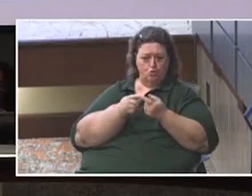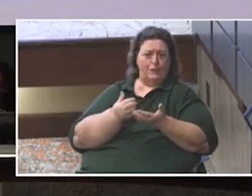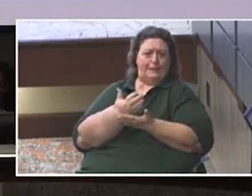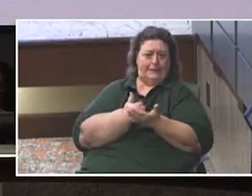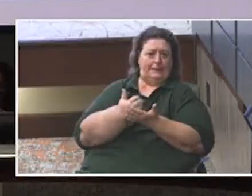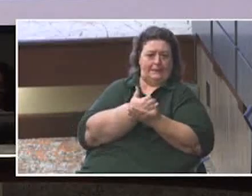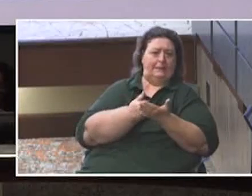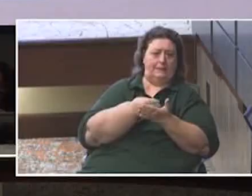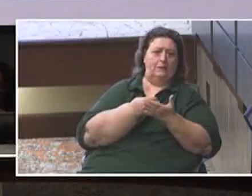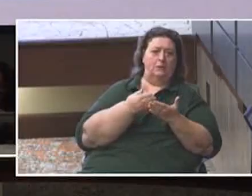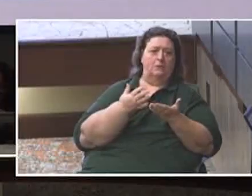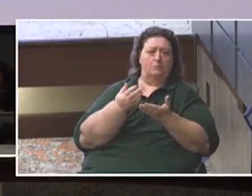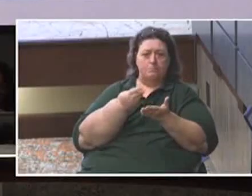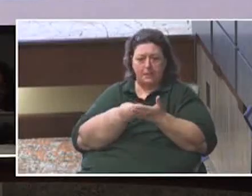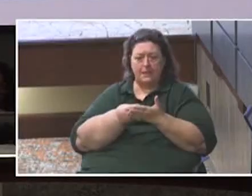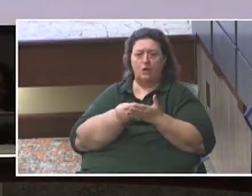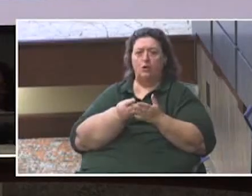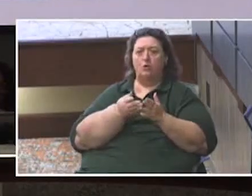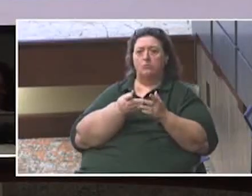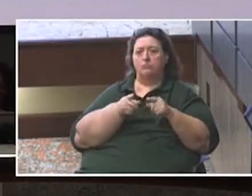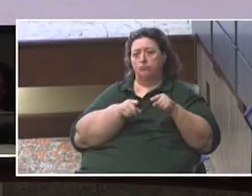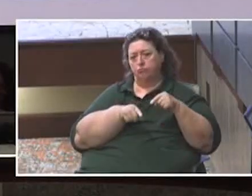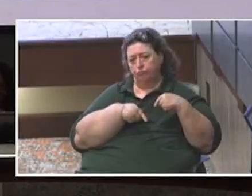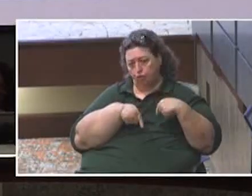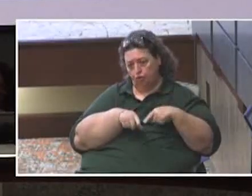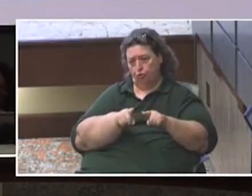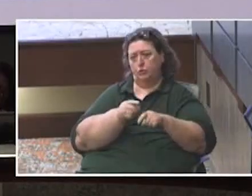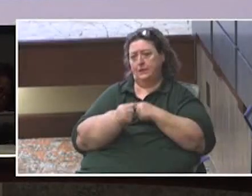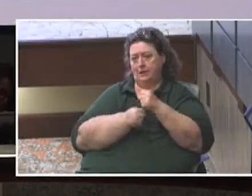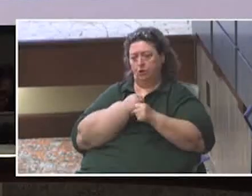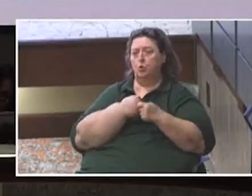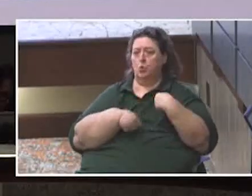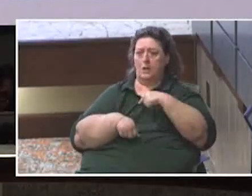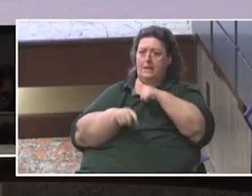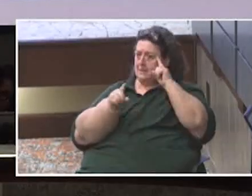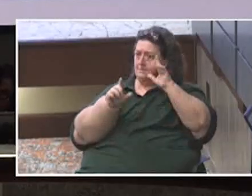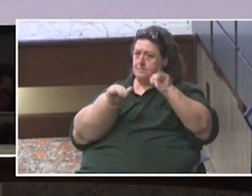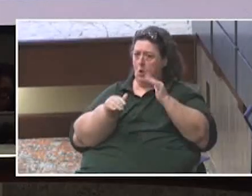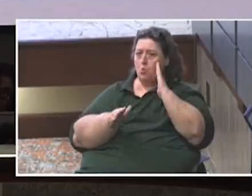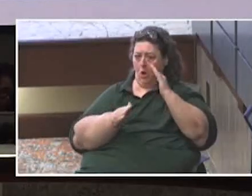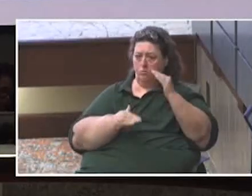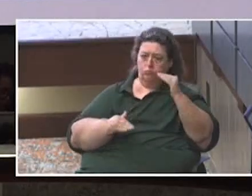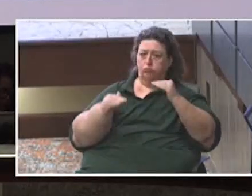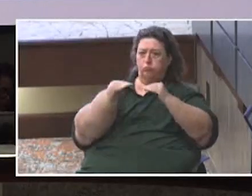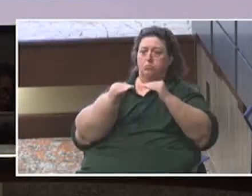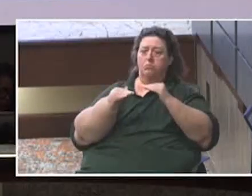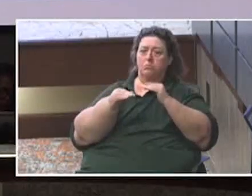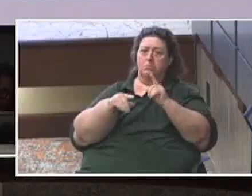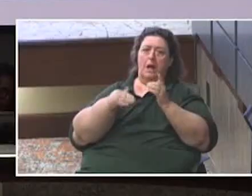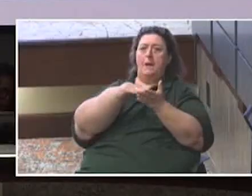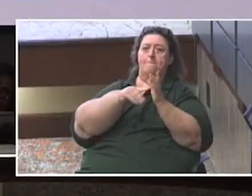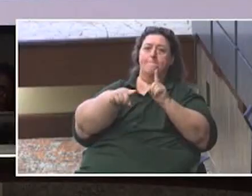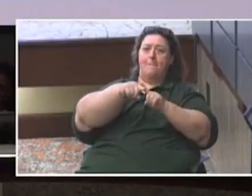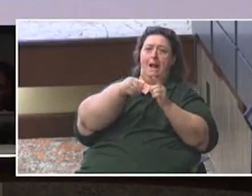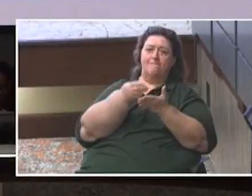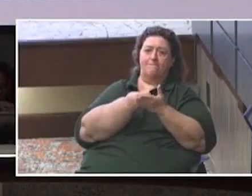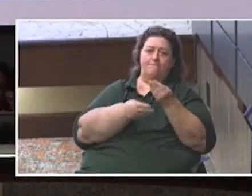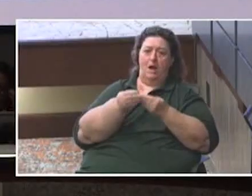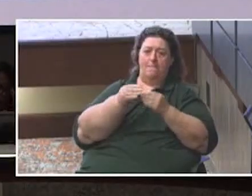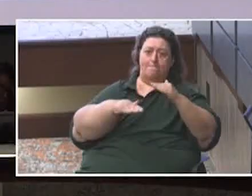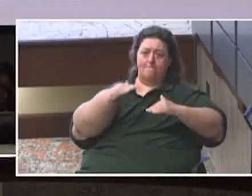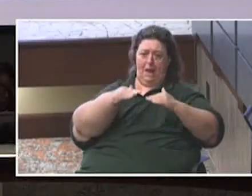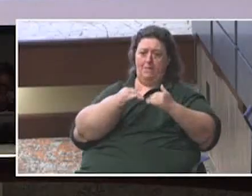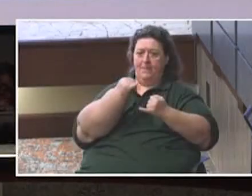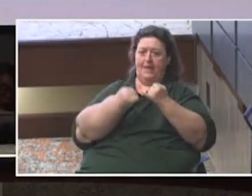collect our revenues throughout the rest of the fiscal year, we anticipate that we're going to be back in a positive fund balance scenario by the end